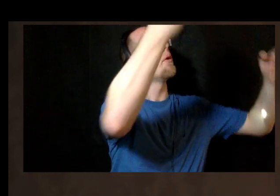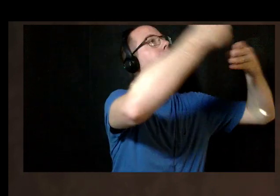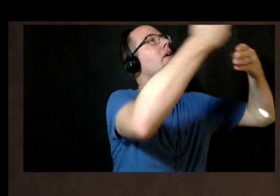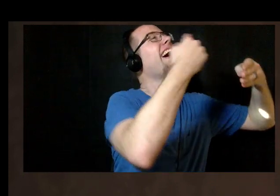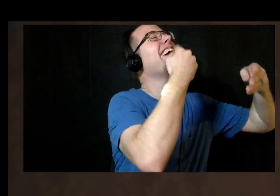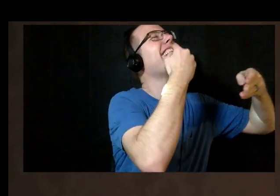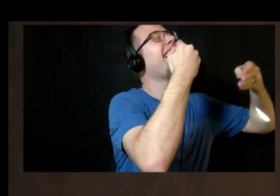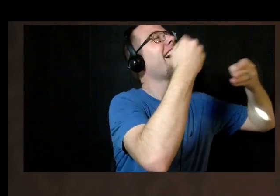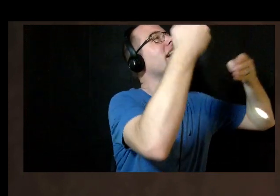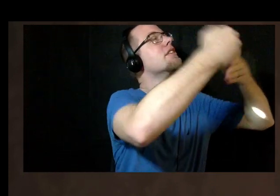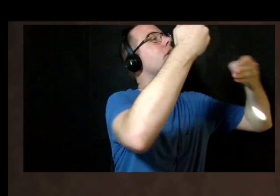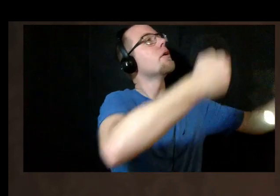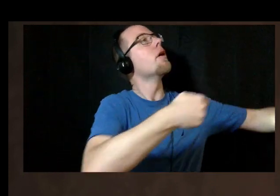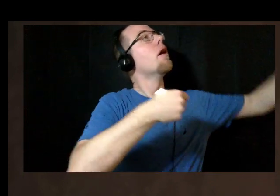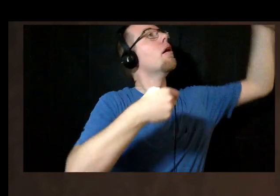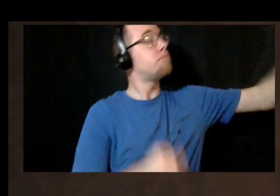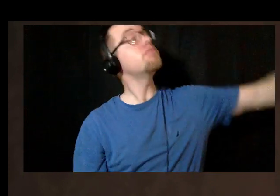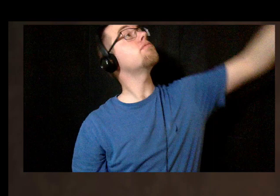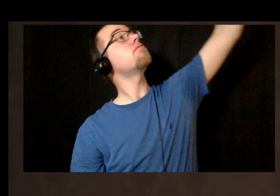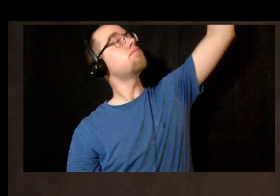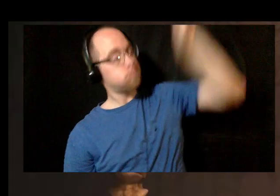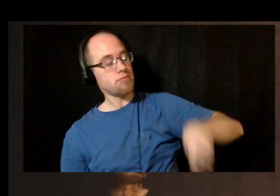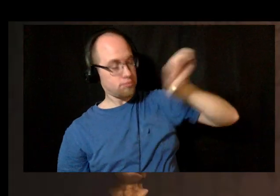front lawn. I was like,